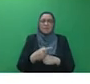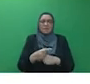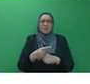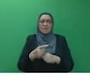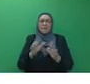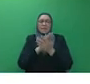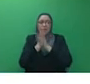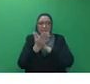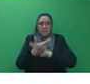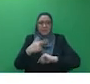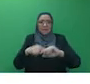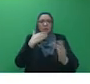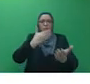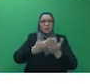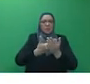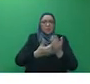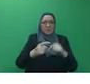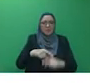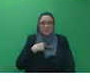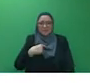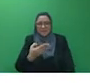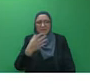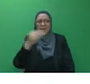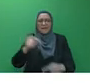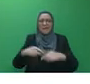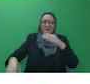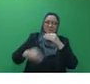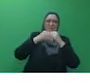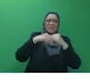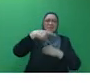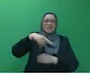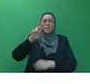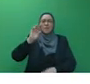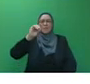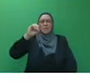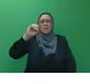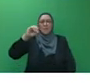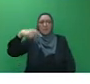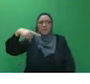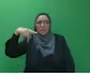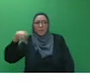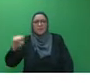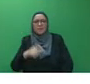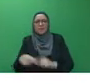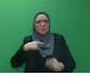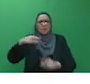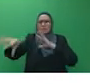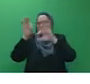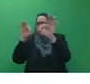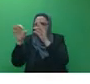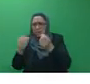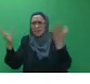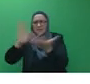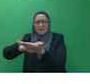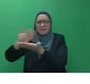about being resourceful and with your props because you said you found a lot of props from your kitchen and if i'm not mistaken uh even